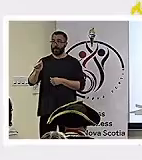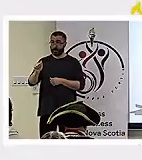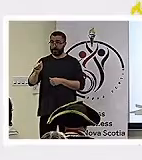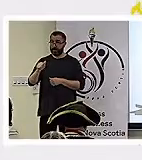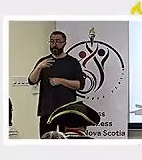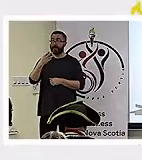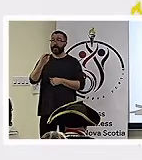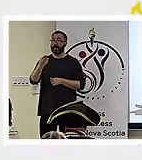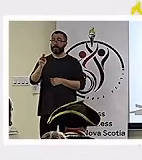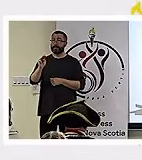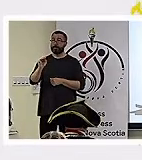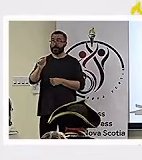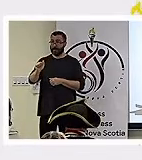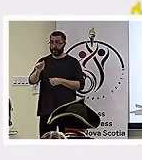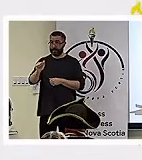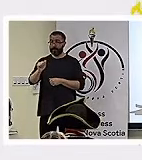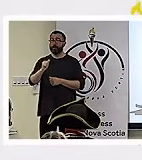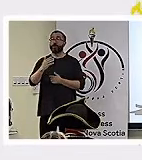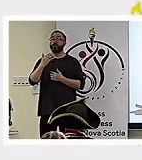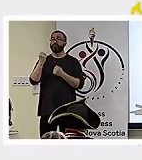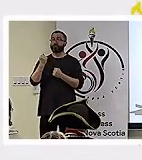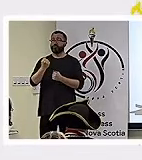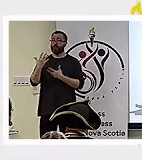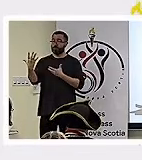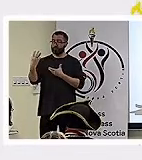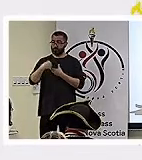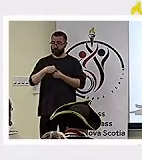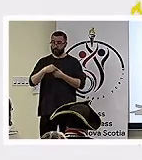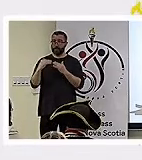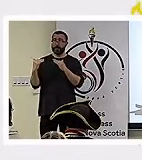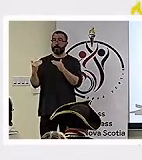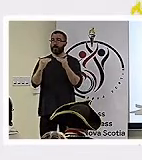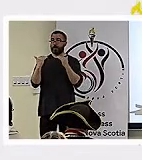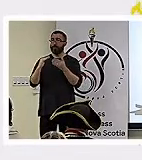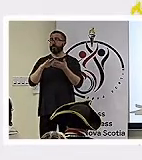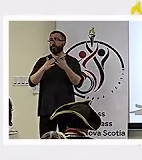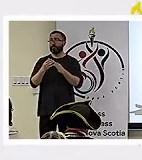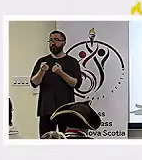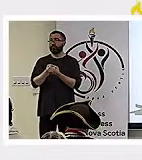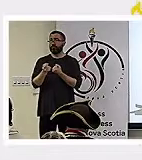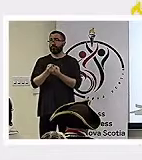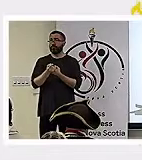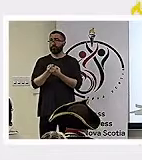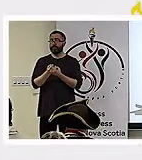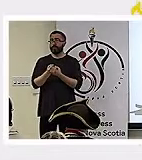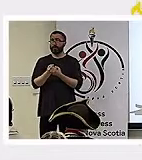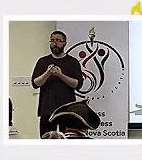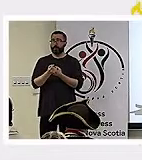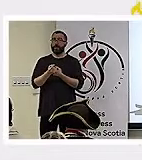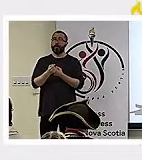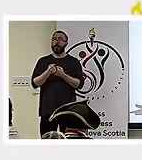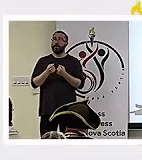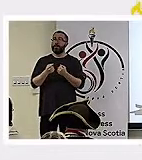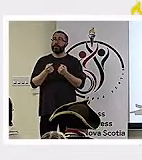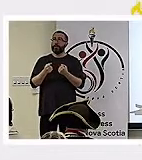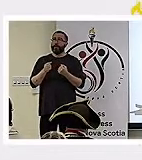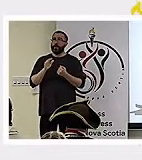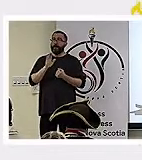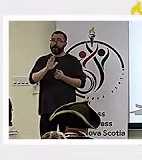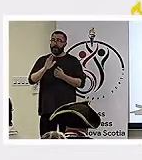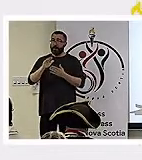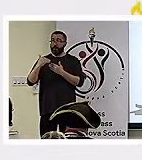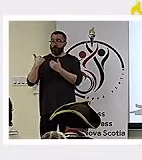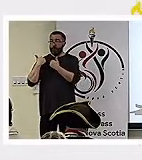strong and growing commitment to inclusion, equity, and community support. HMA has gone beyond its traditional